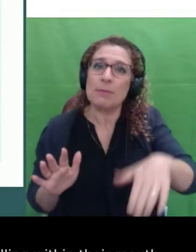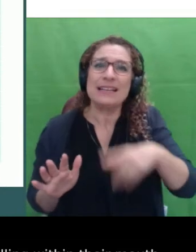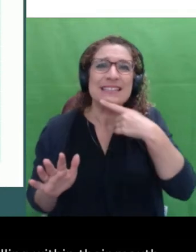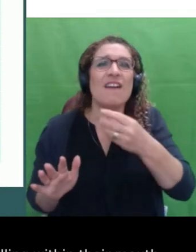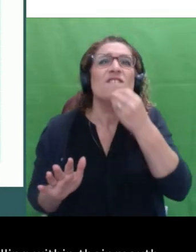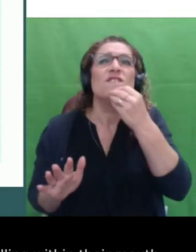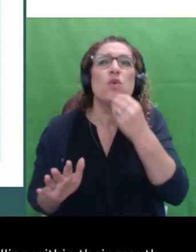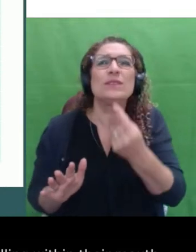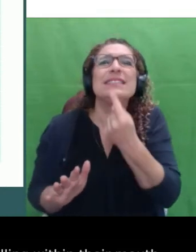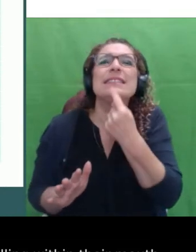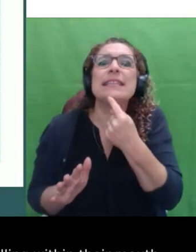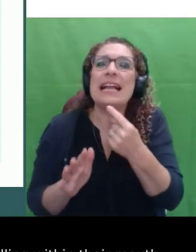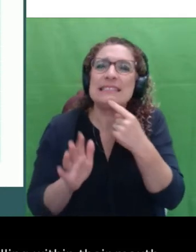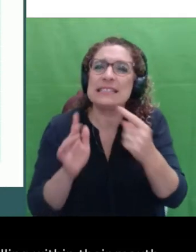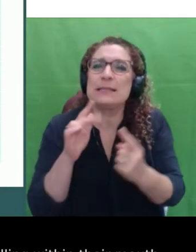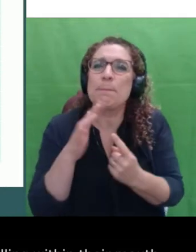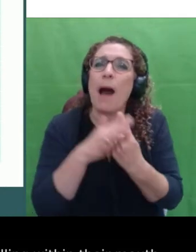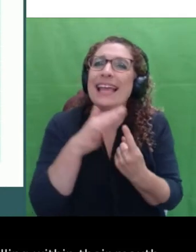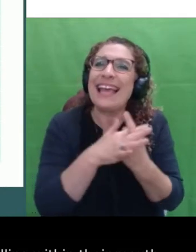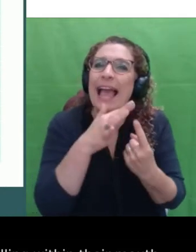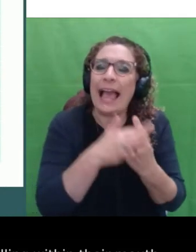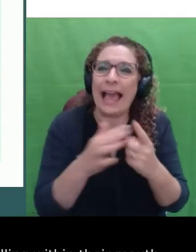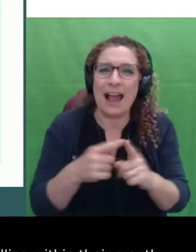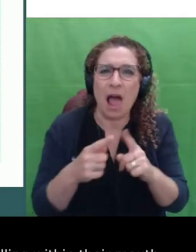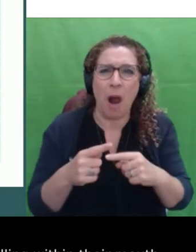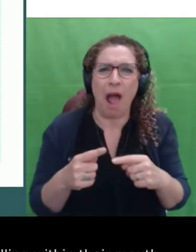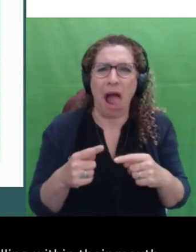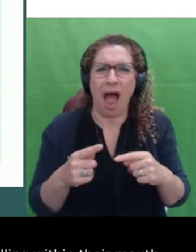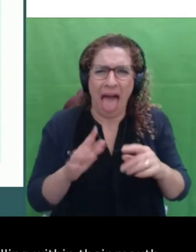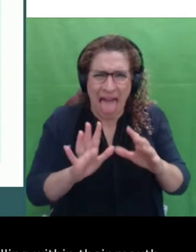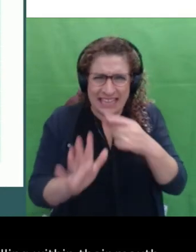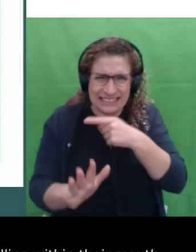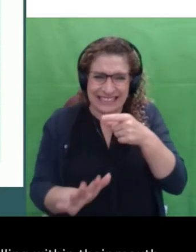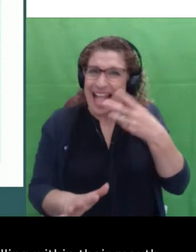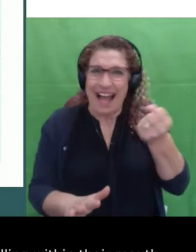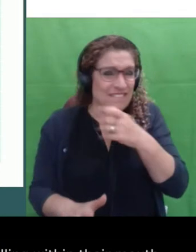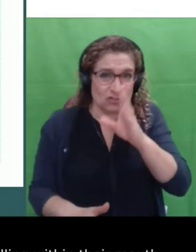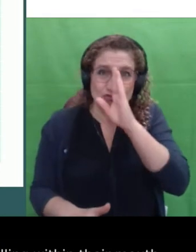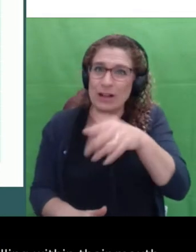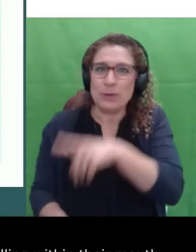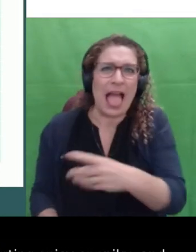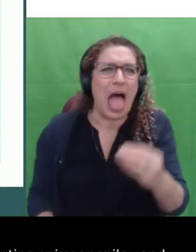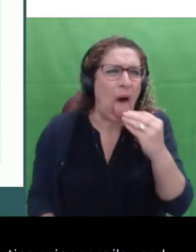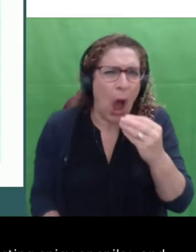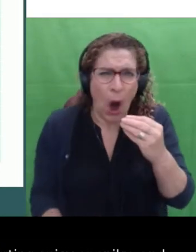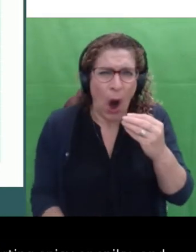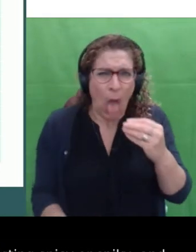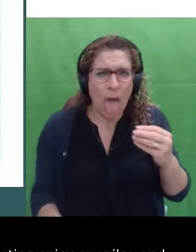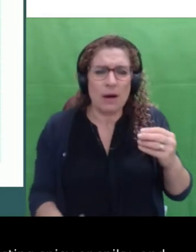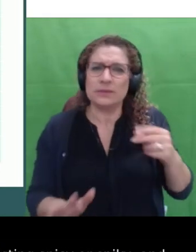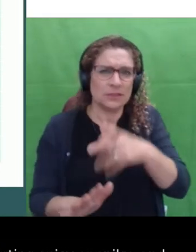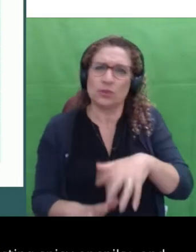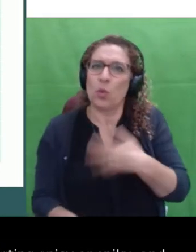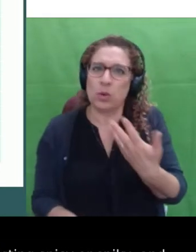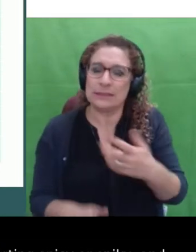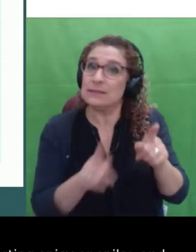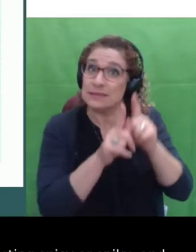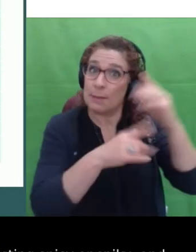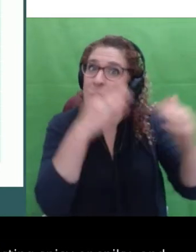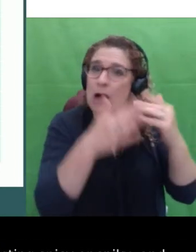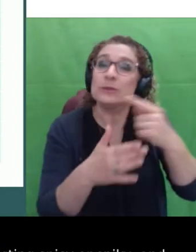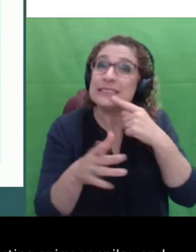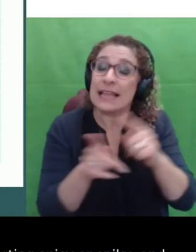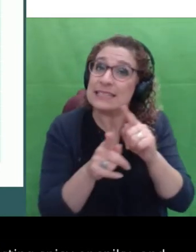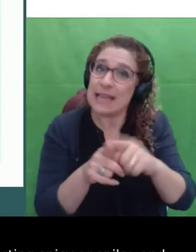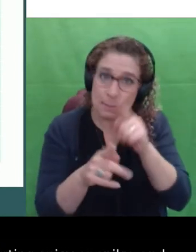with barely taking even a bite because they're aware that it's got something in that they're not is not quite right and adults will say the same so it's important to watch them